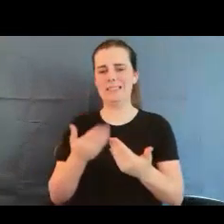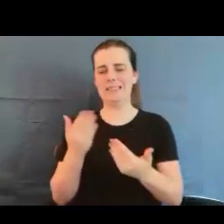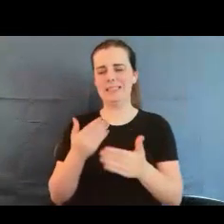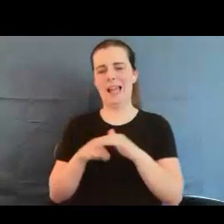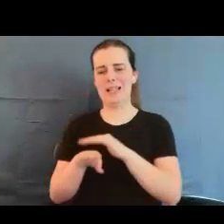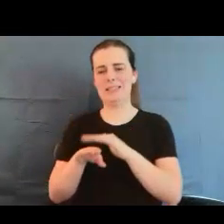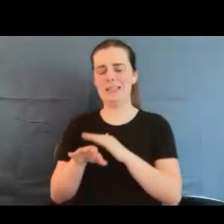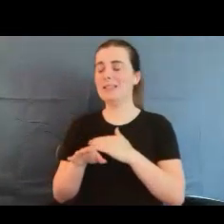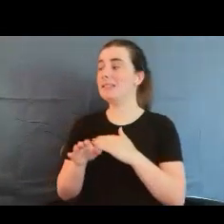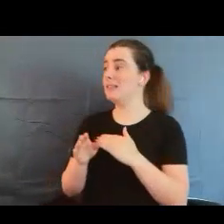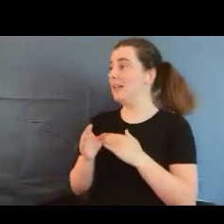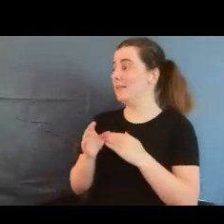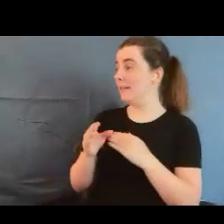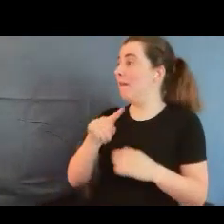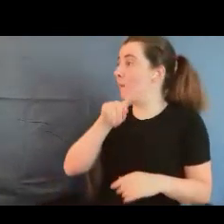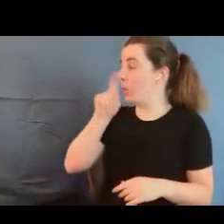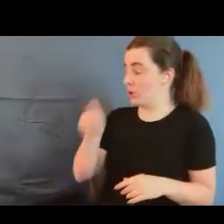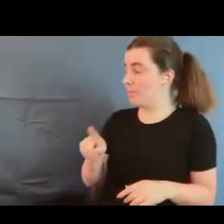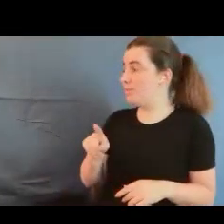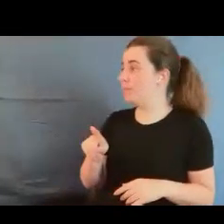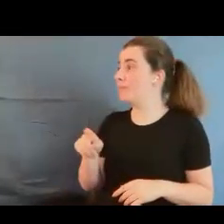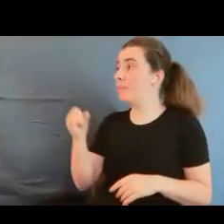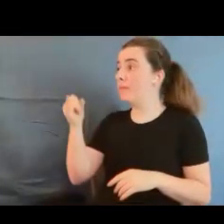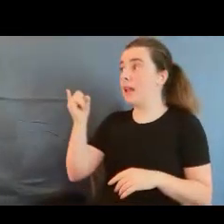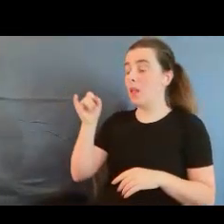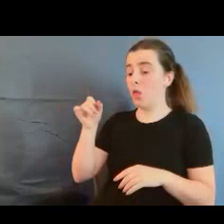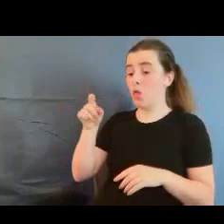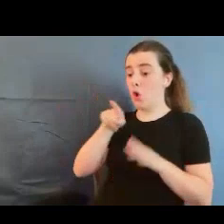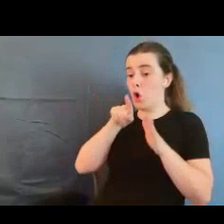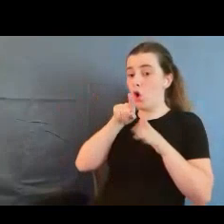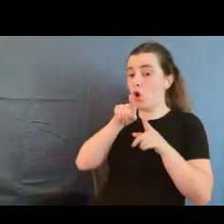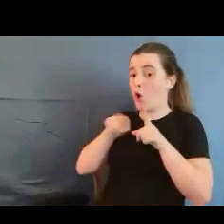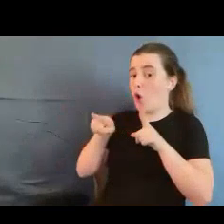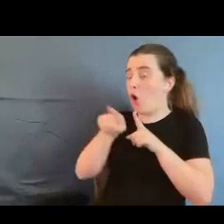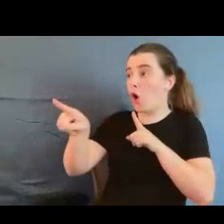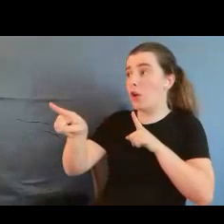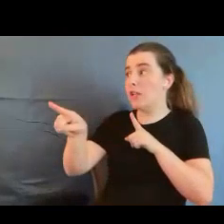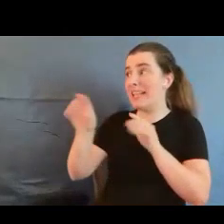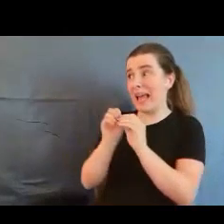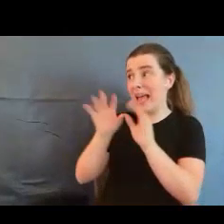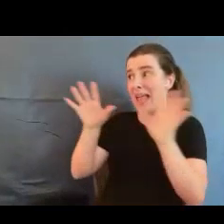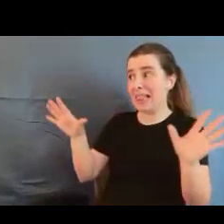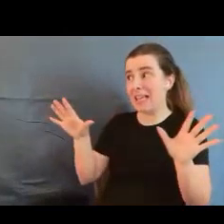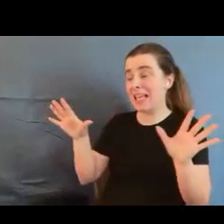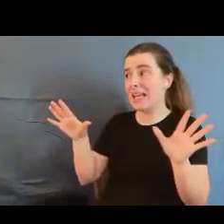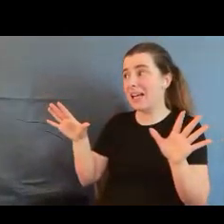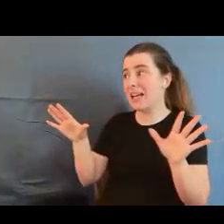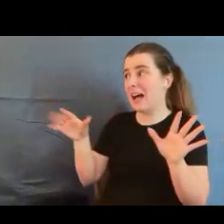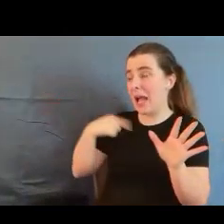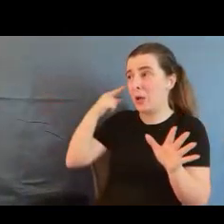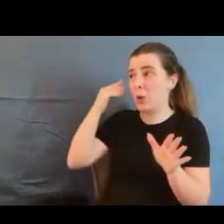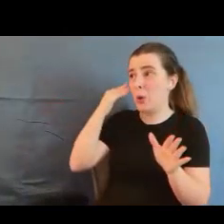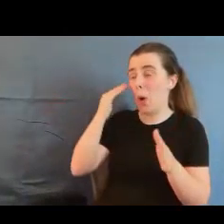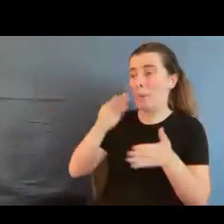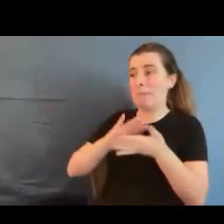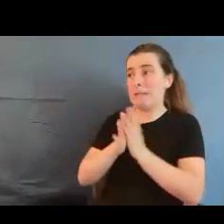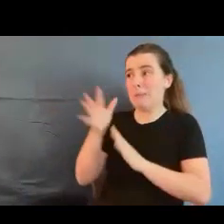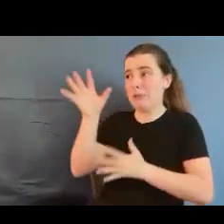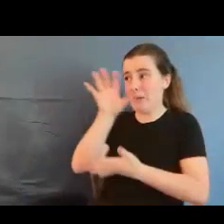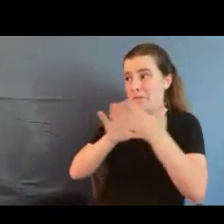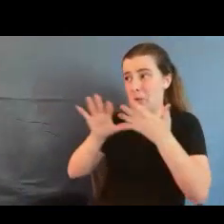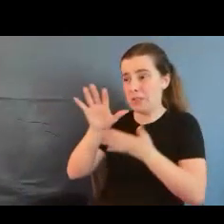Another question, is the course clearly marked? I know the trails can get a bit confusing. Yes, the course is clearly marked. I've